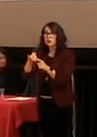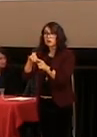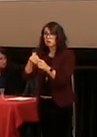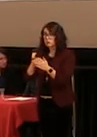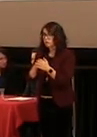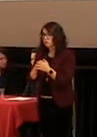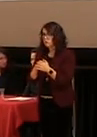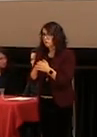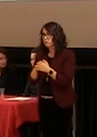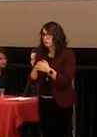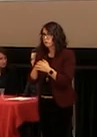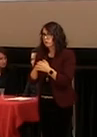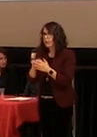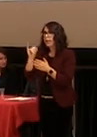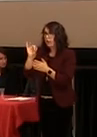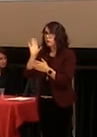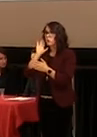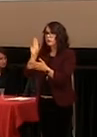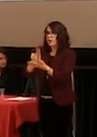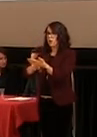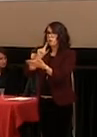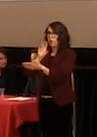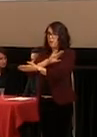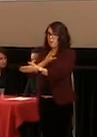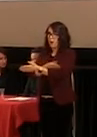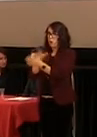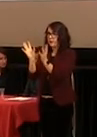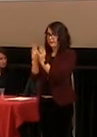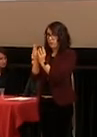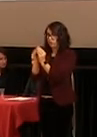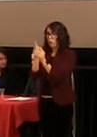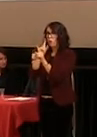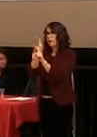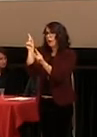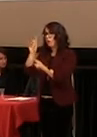it's going to be held in BC 400 of TUC, so just across the hall.